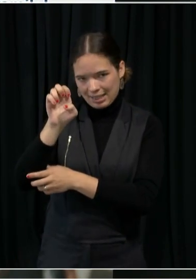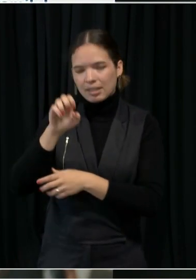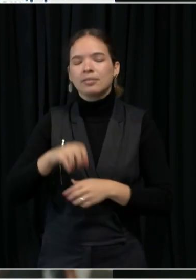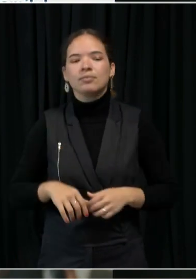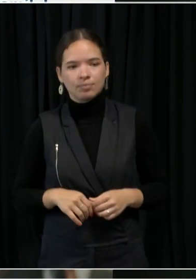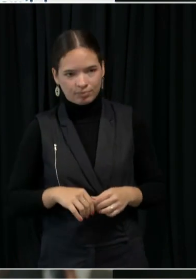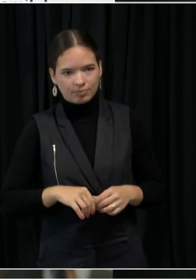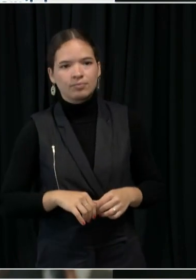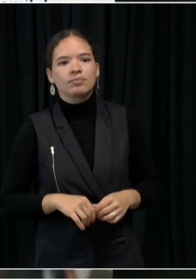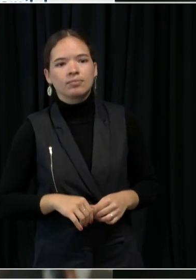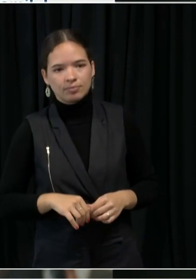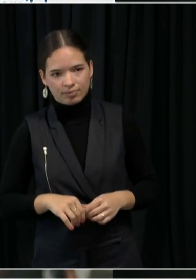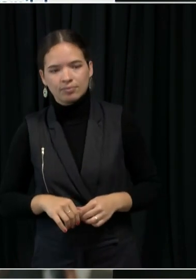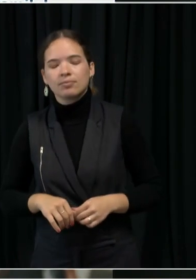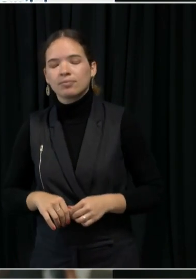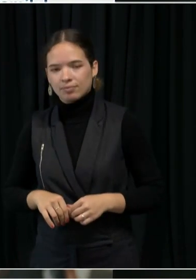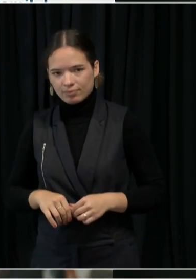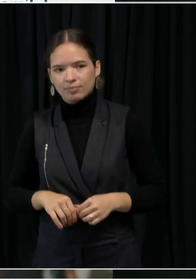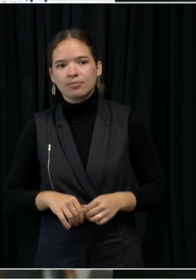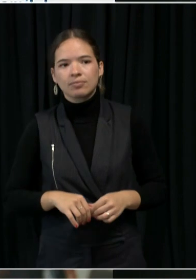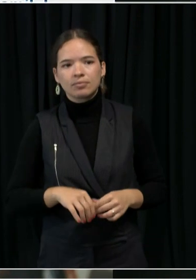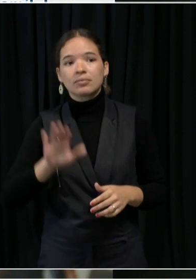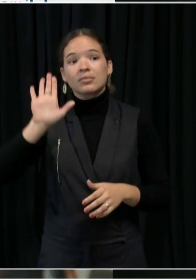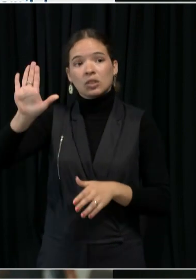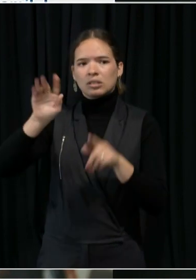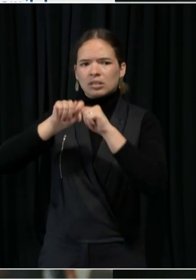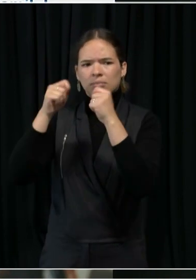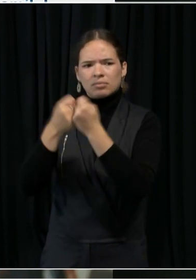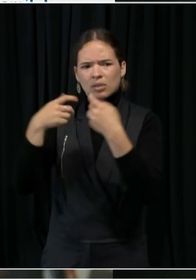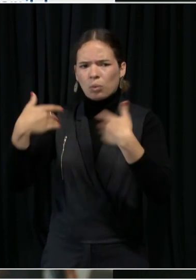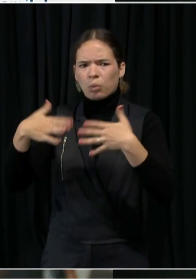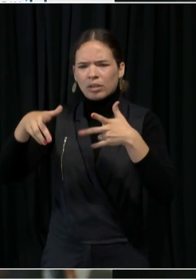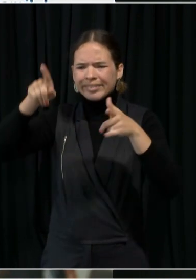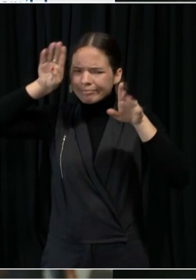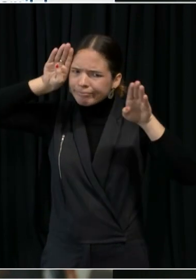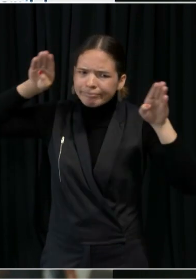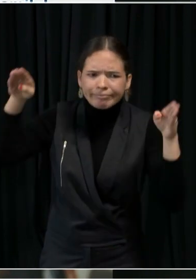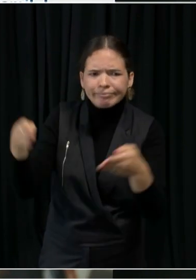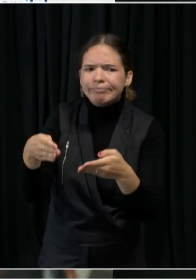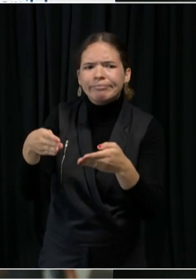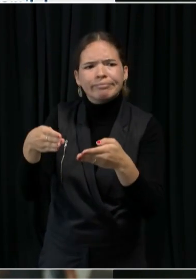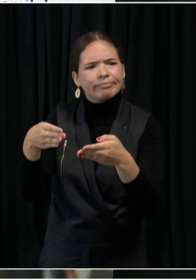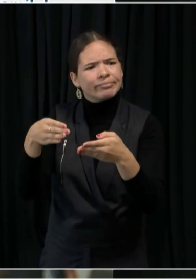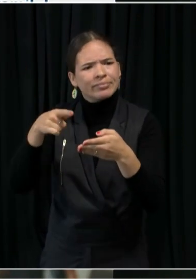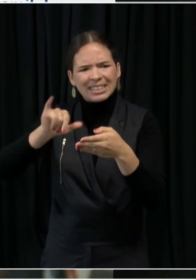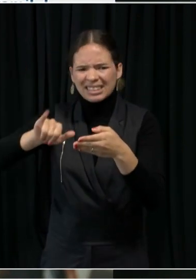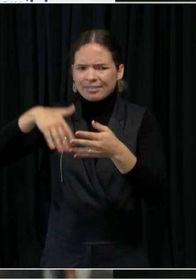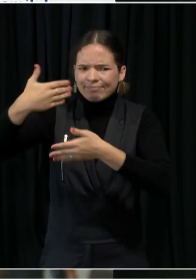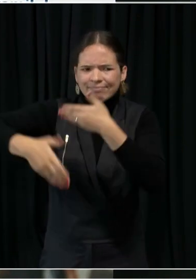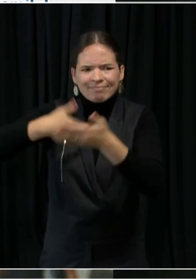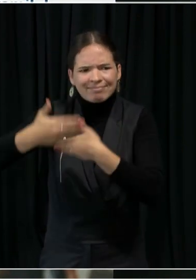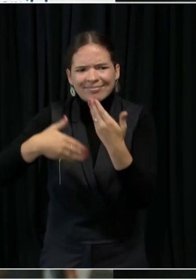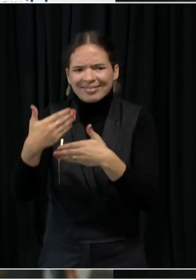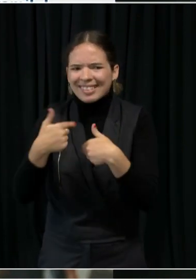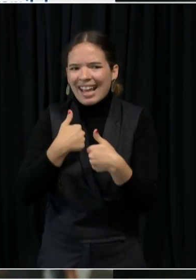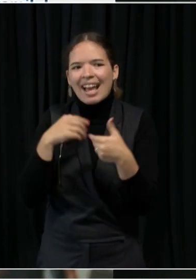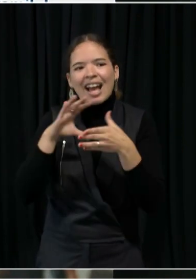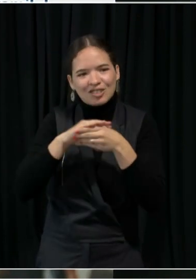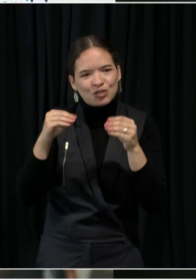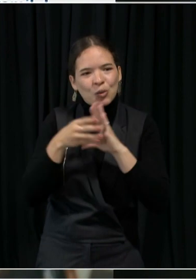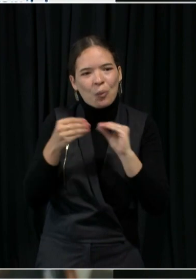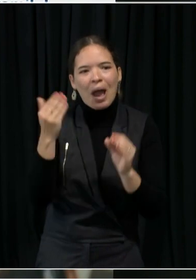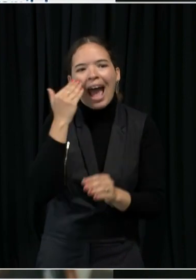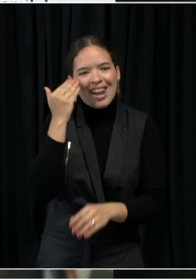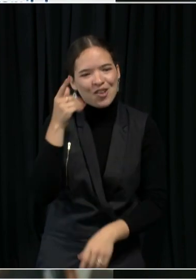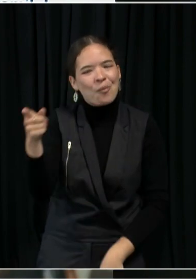Wayne and his team have been very focused. You know, I like to tell this story. Wayne likes it a lot. But 8 years